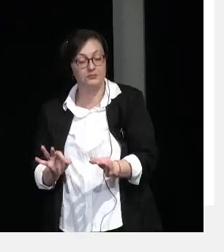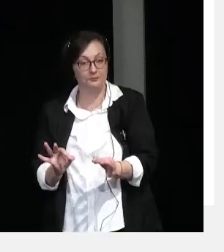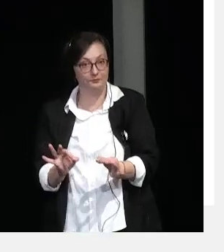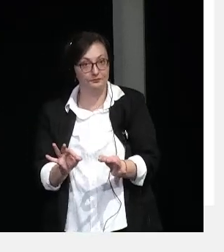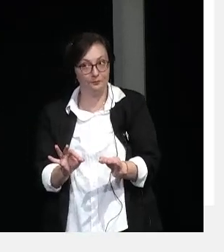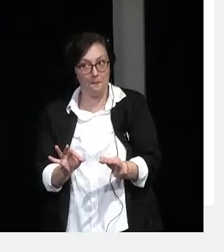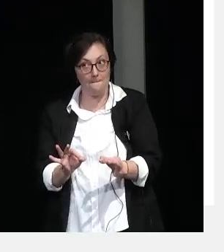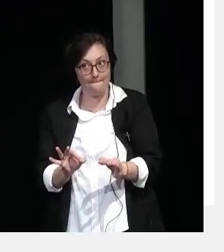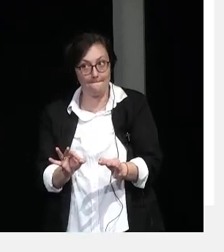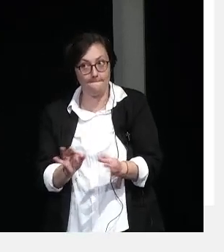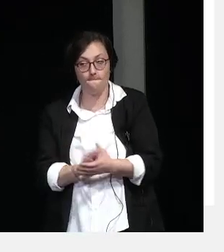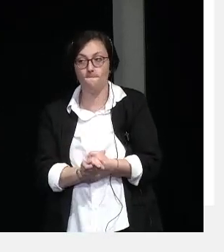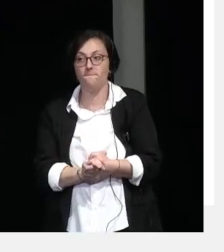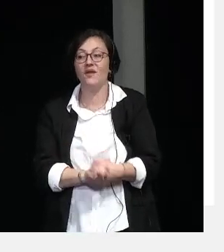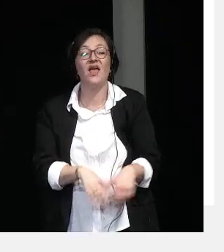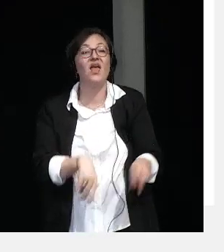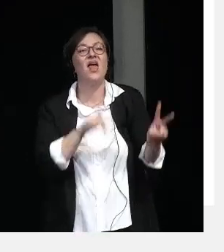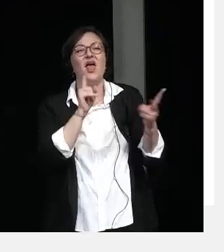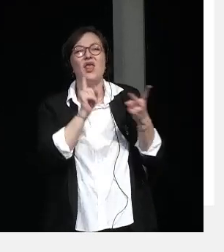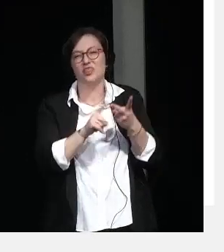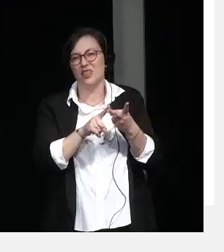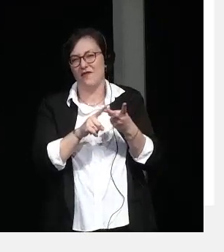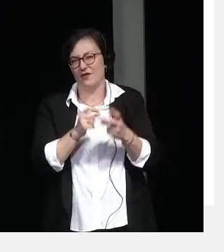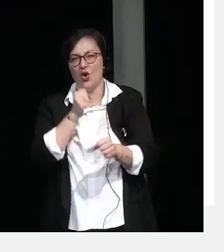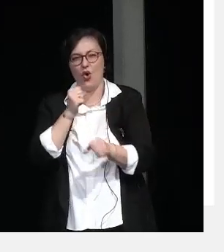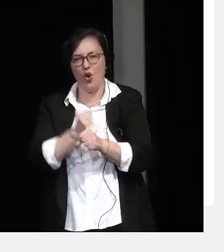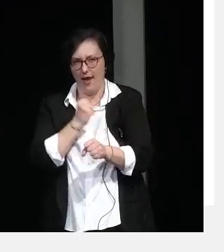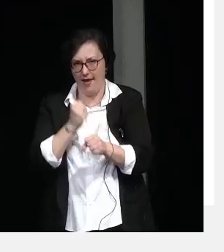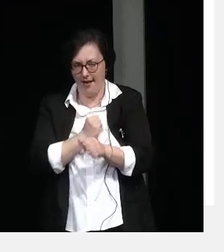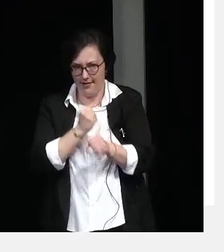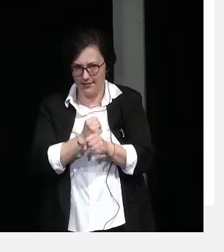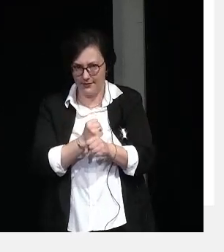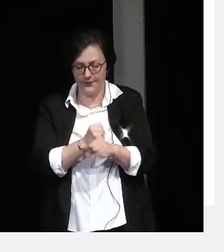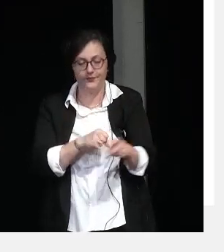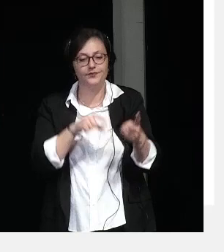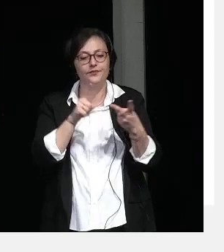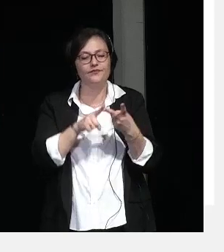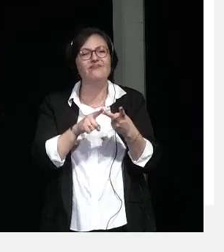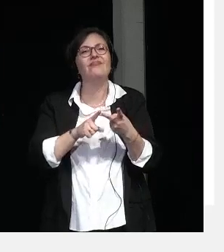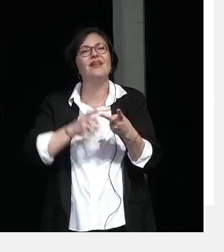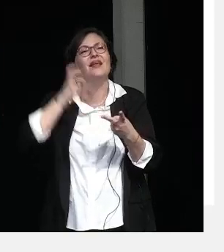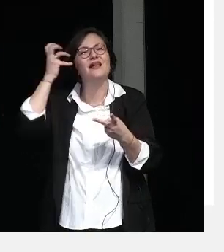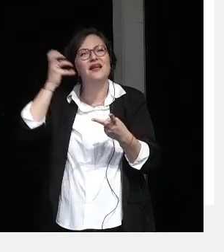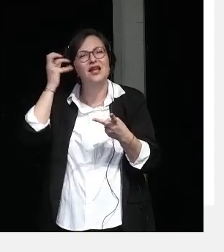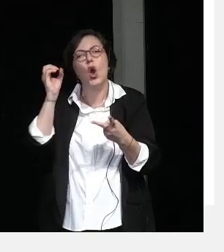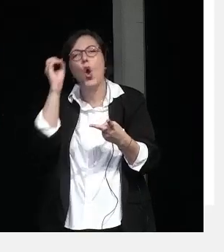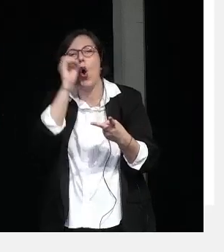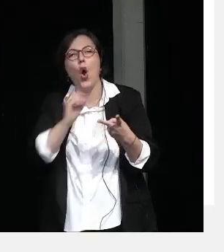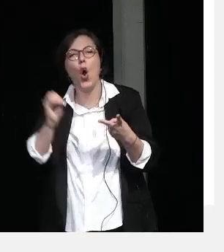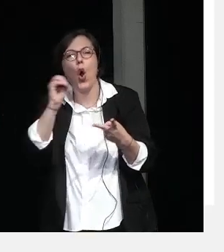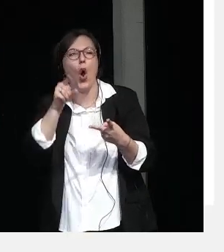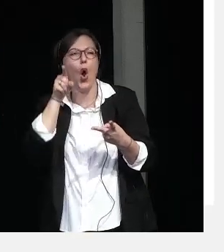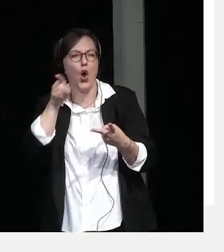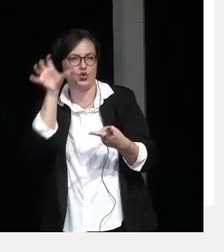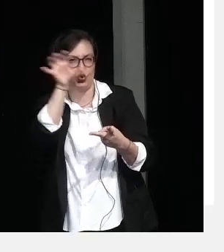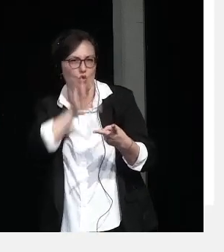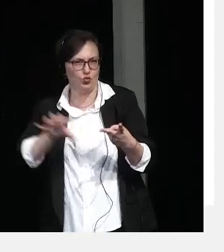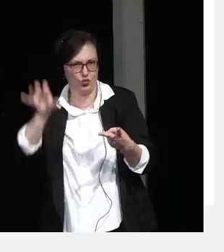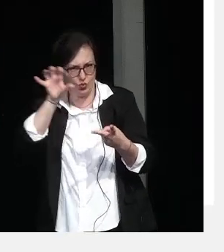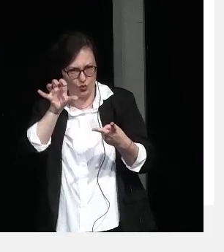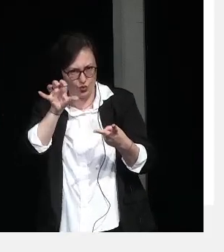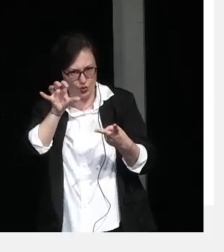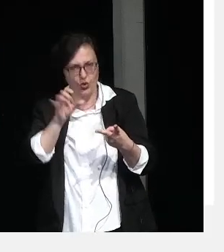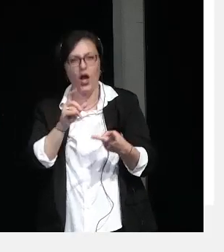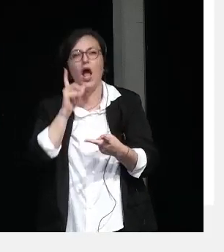Intercultural Museum in Oslo with Anders Betum, whose been with us since